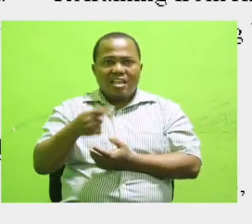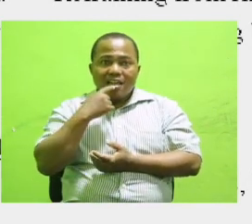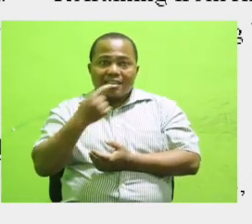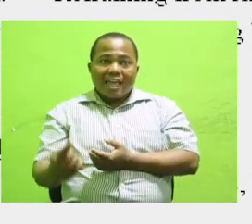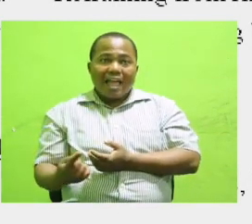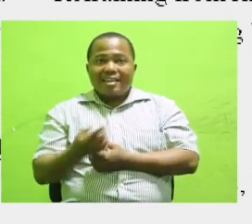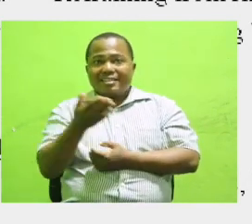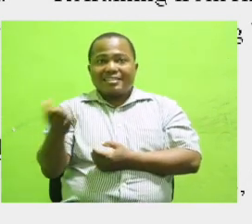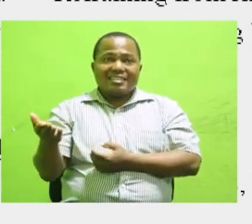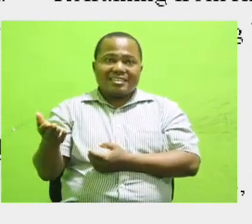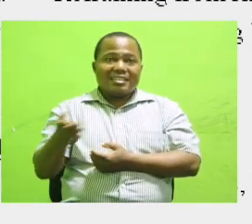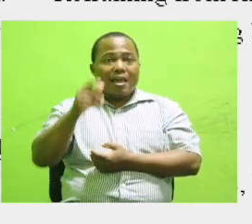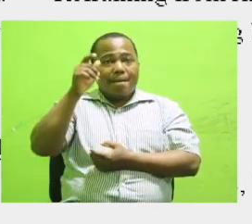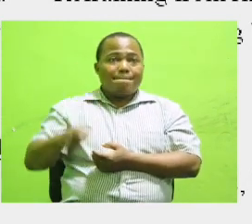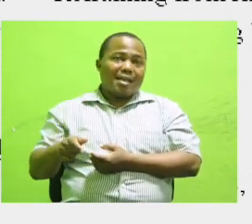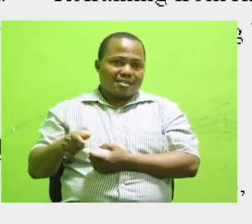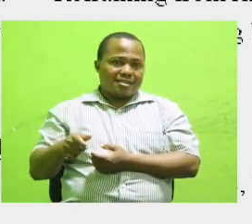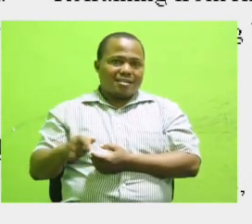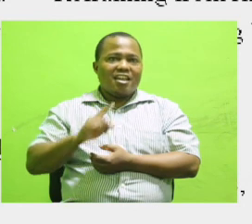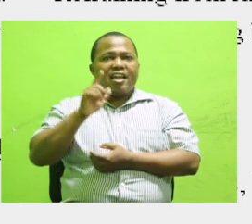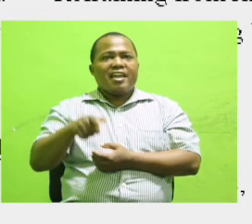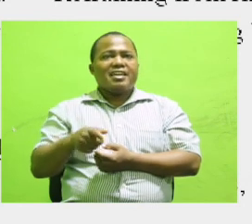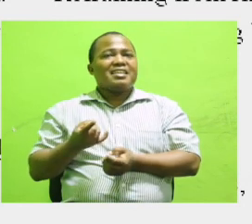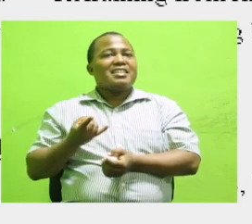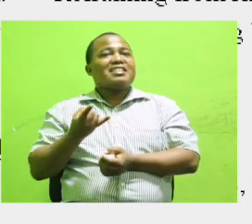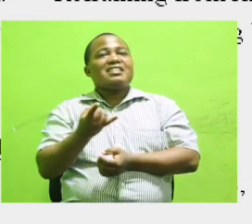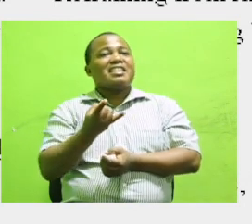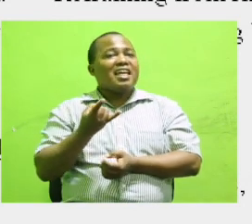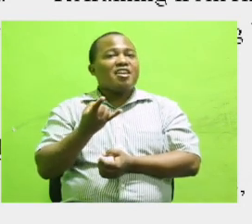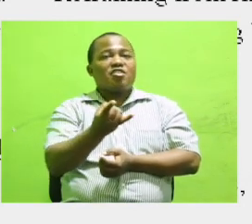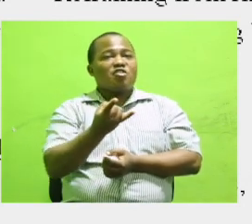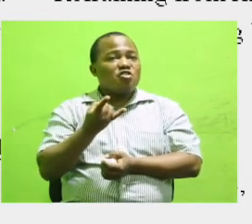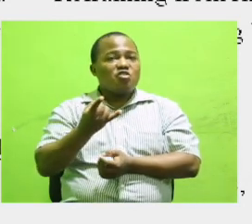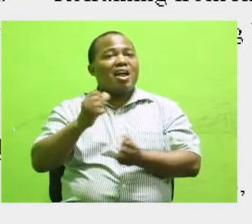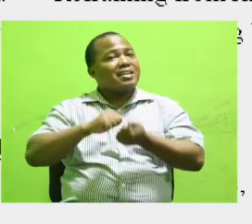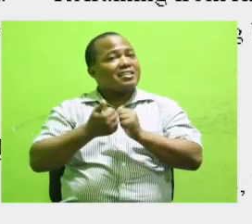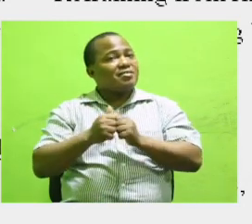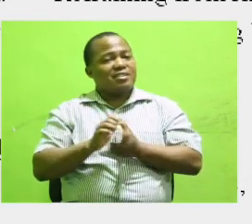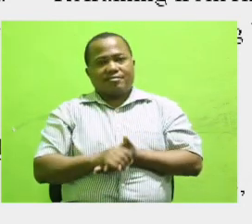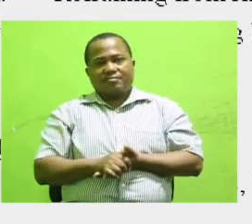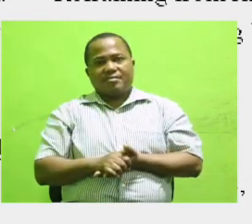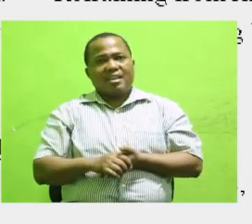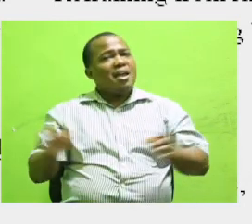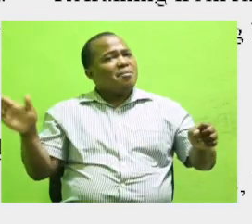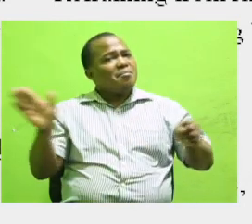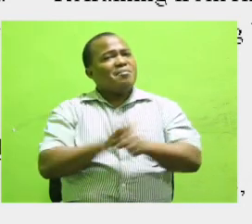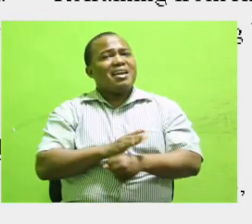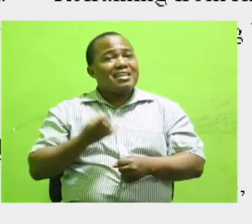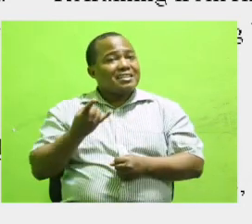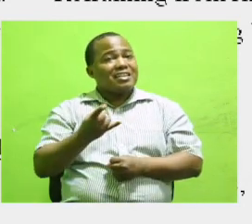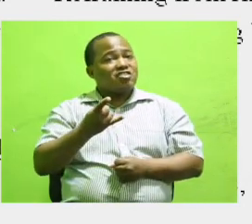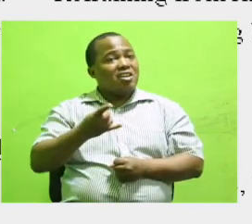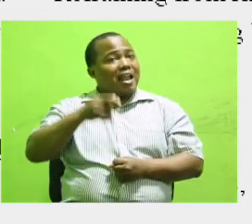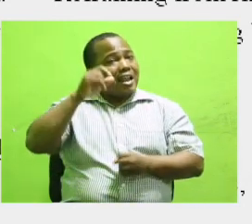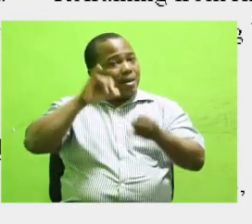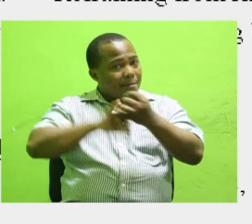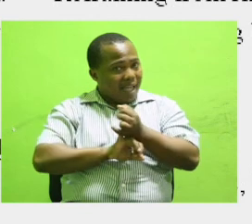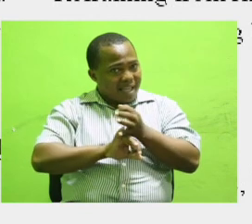being lost into medicine, into building the place, into taking care of the victims.